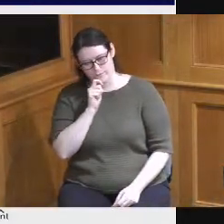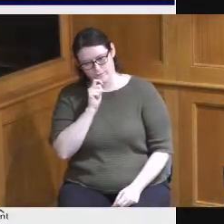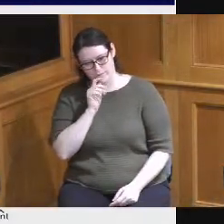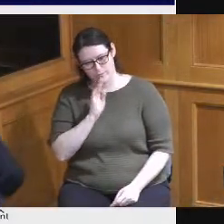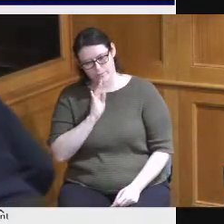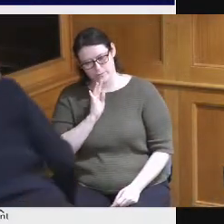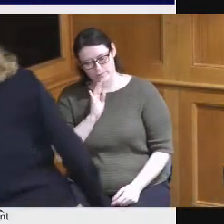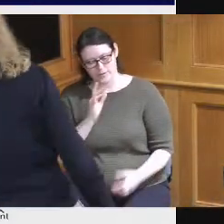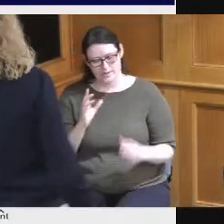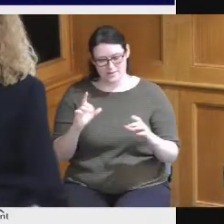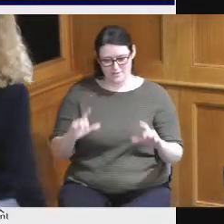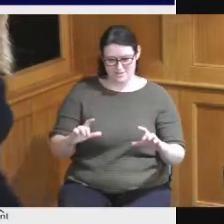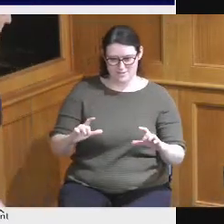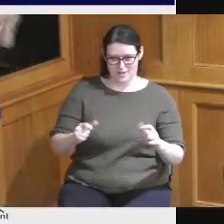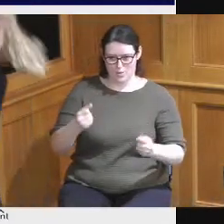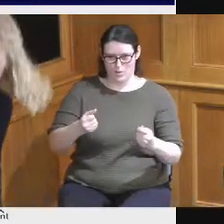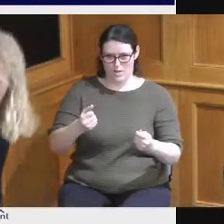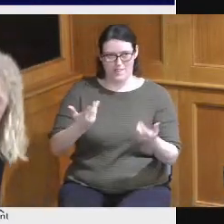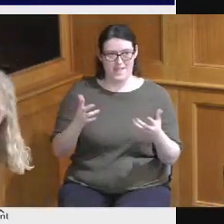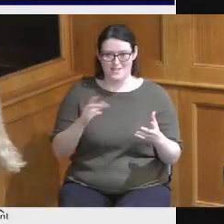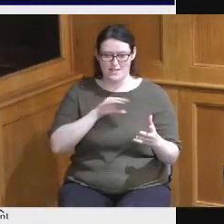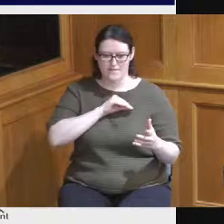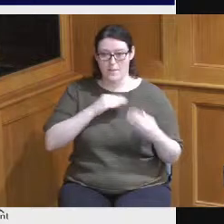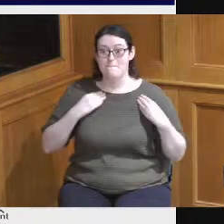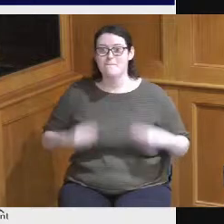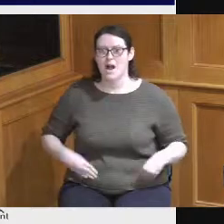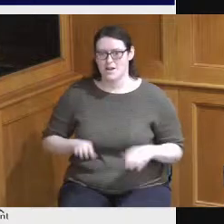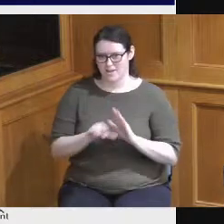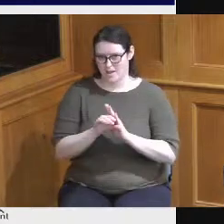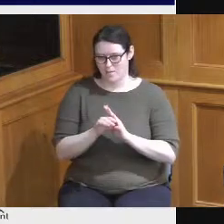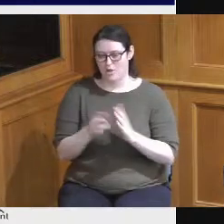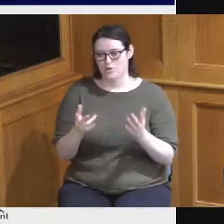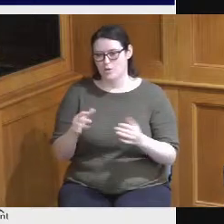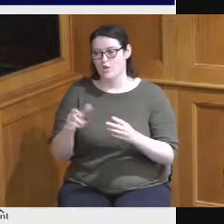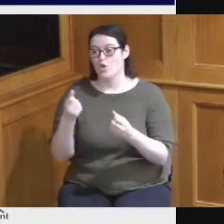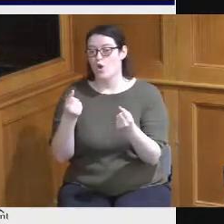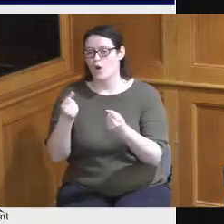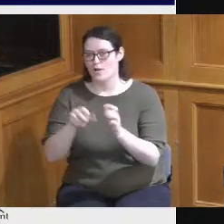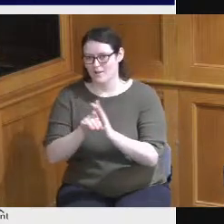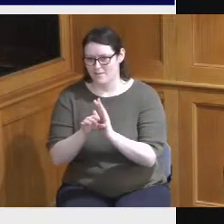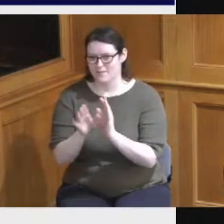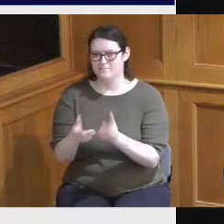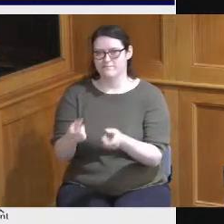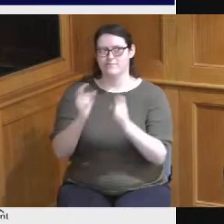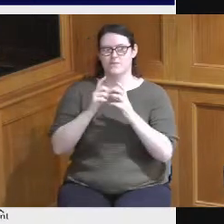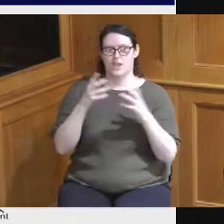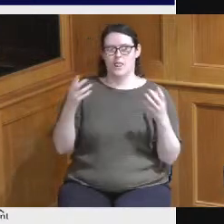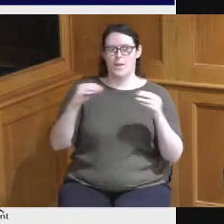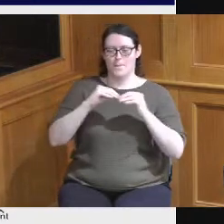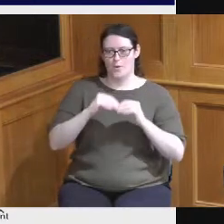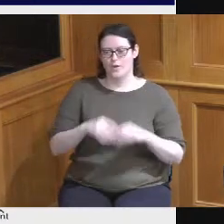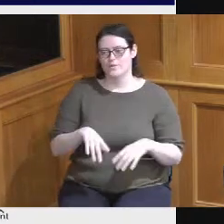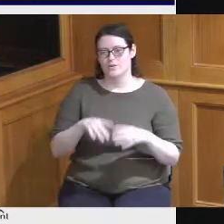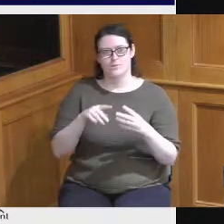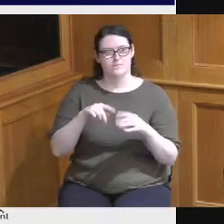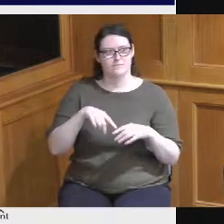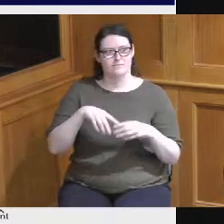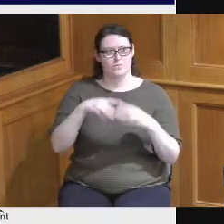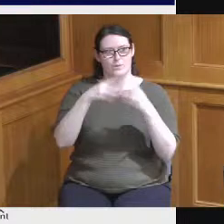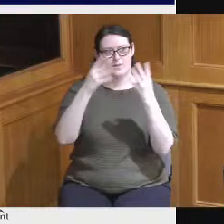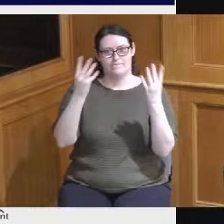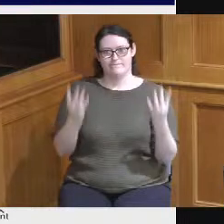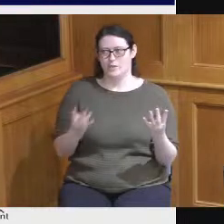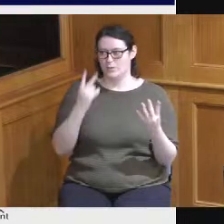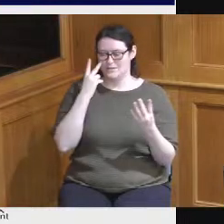steering wheel. So that's what this is going to give us. And as you go on here, you see all the different